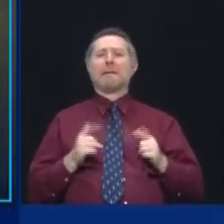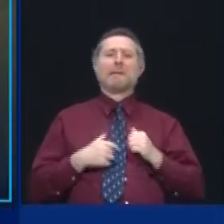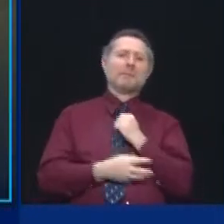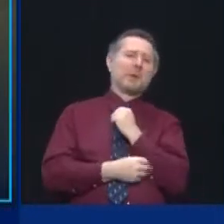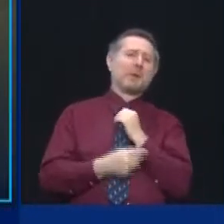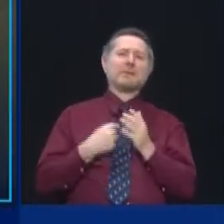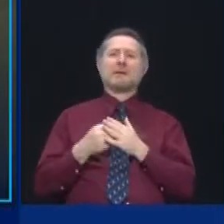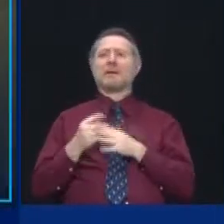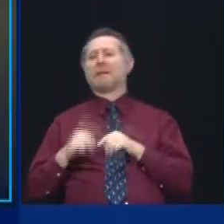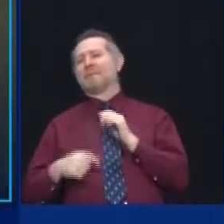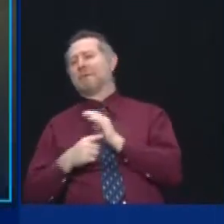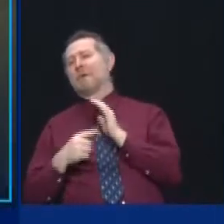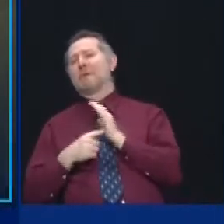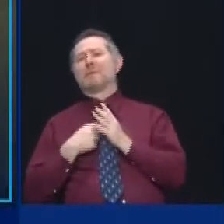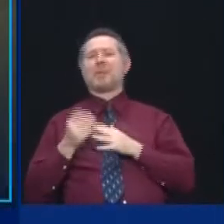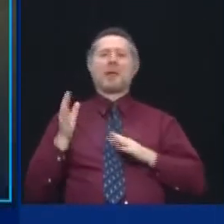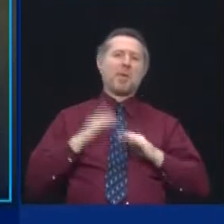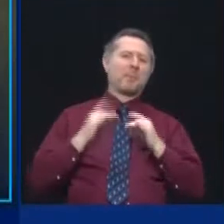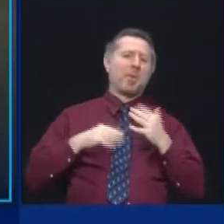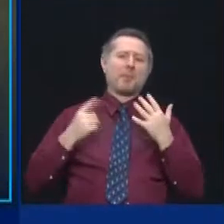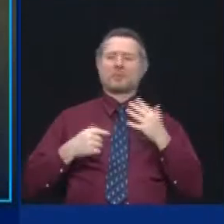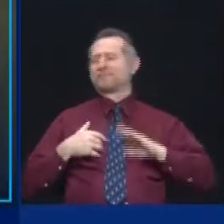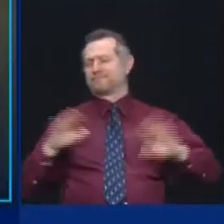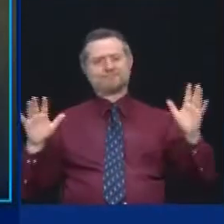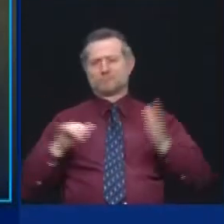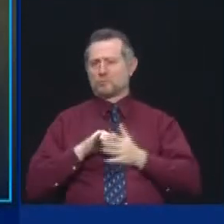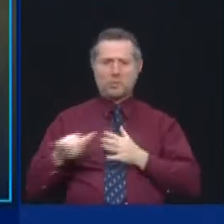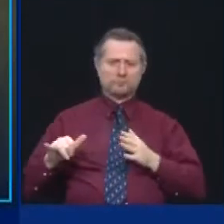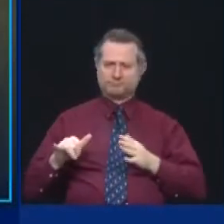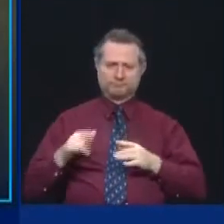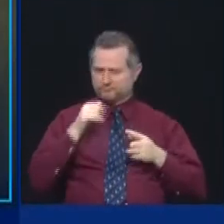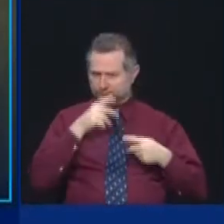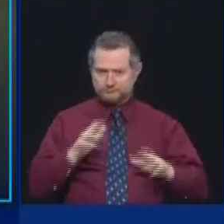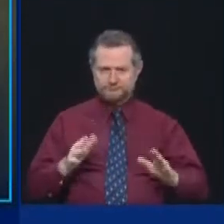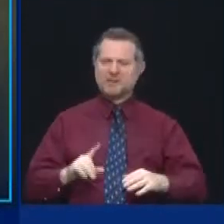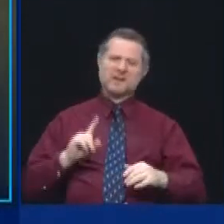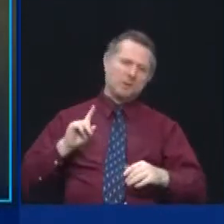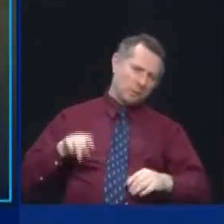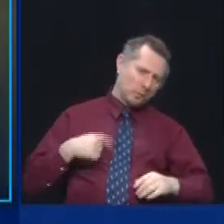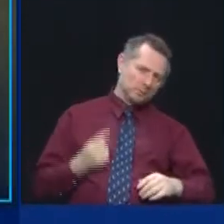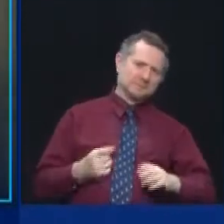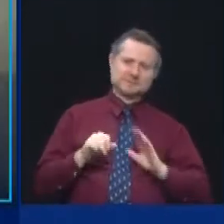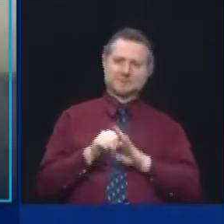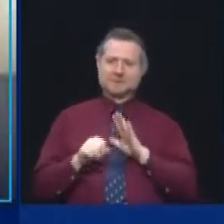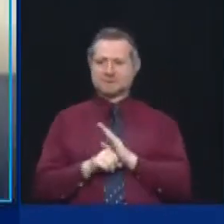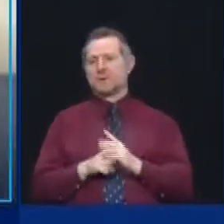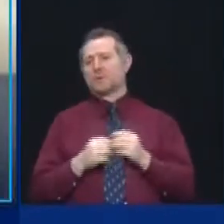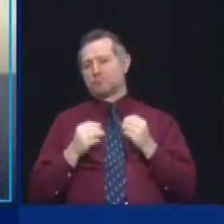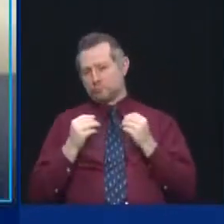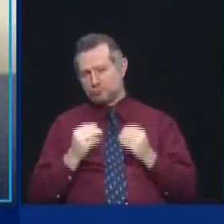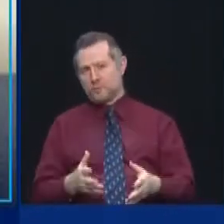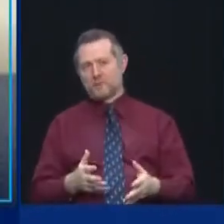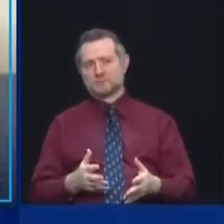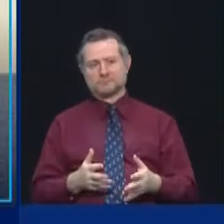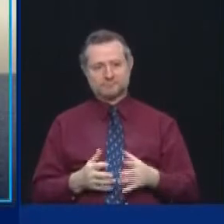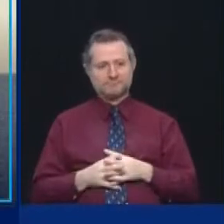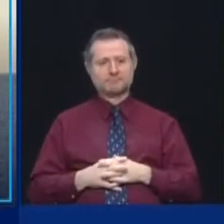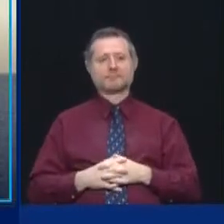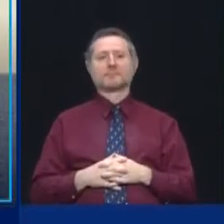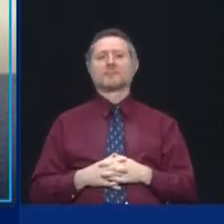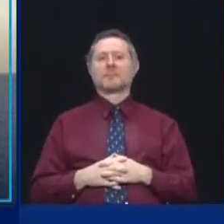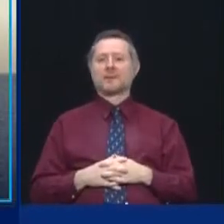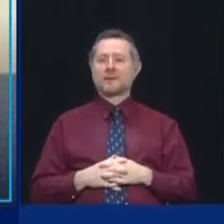knowing what we were dealing with COVID. Nobody wearing masks at that time. It was before we even knew